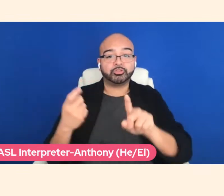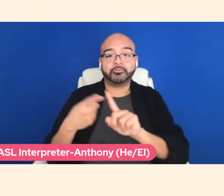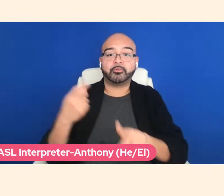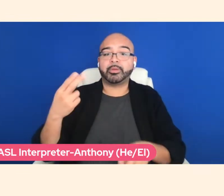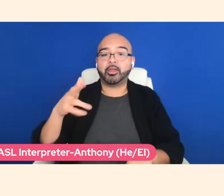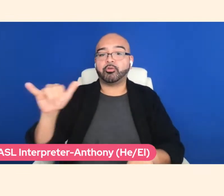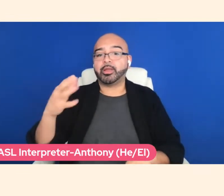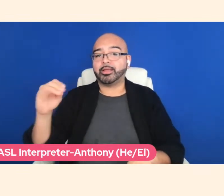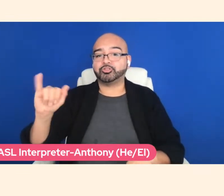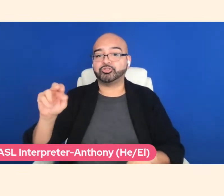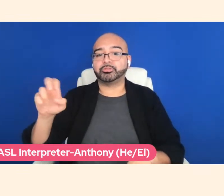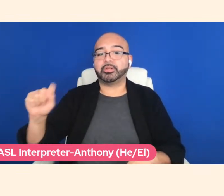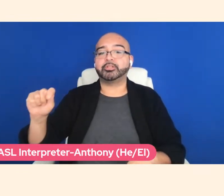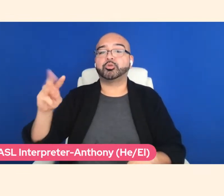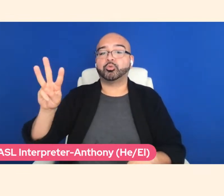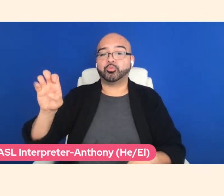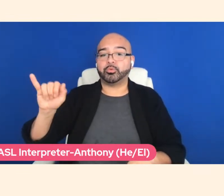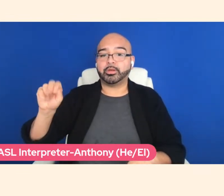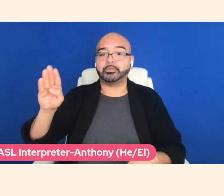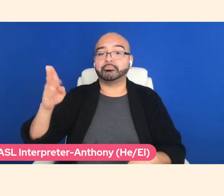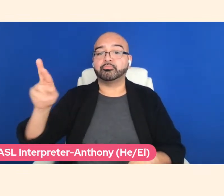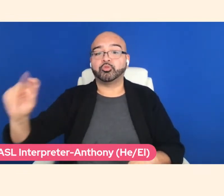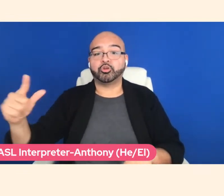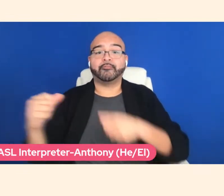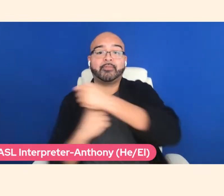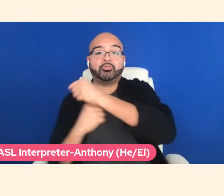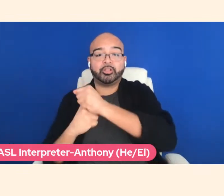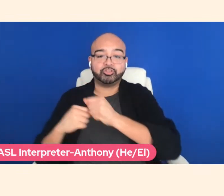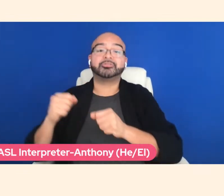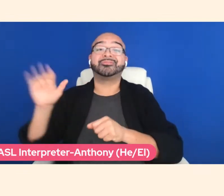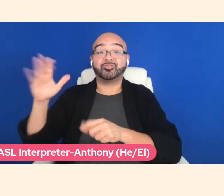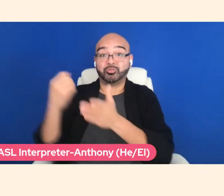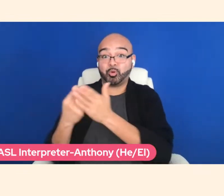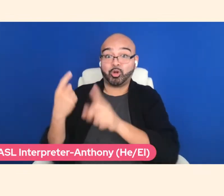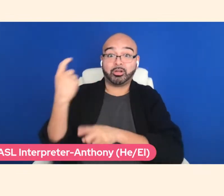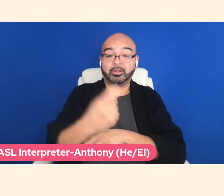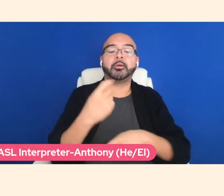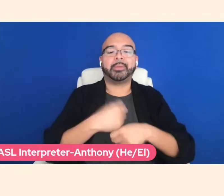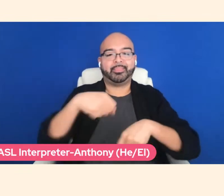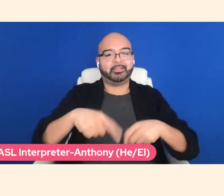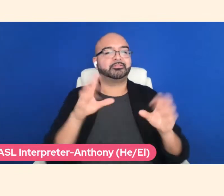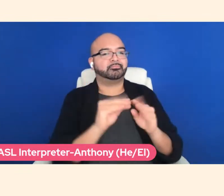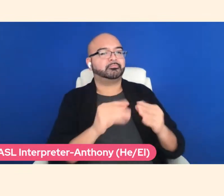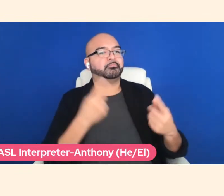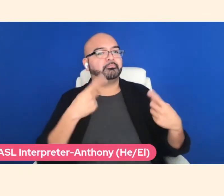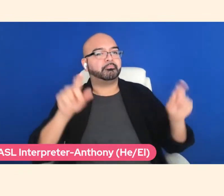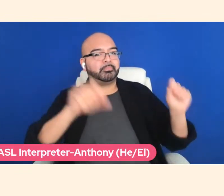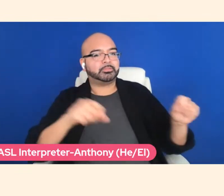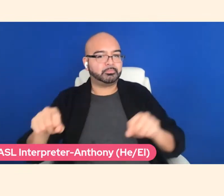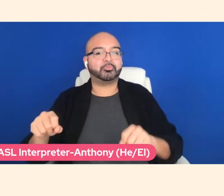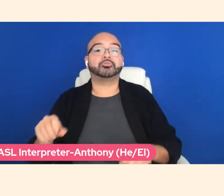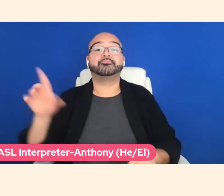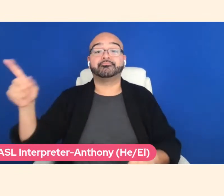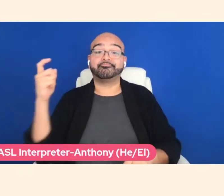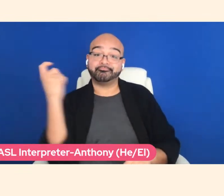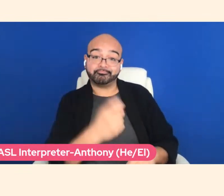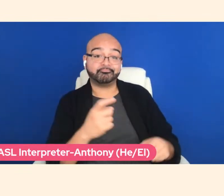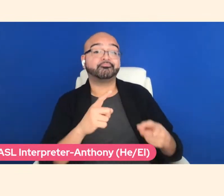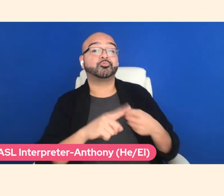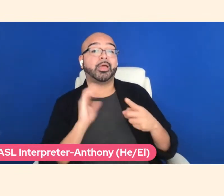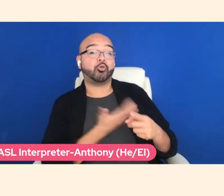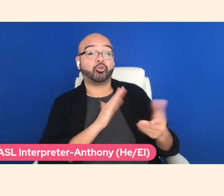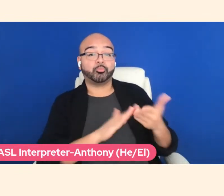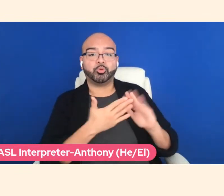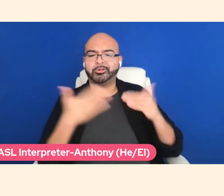Weinberg Foundation, whose support made this symposium possible. Their commitment to initiatives benefiting our community is immeasurable, and